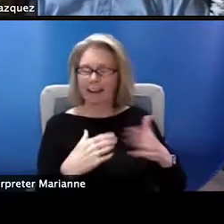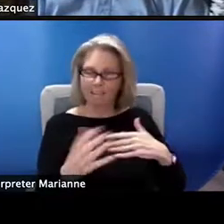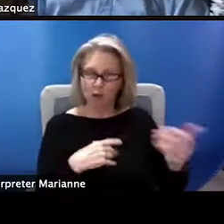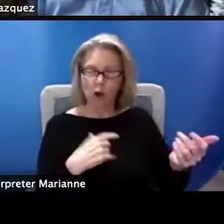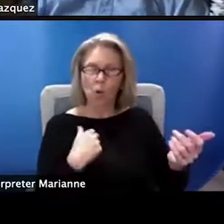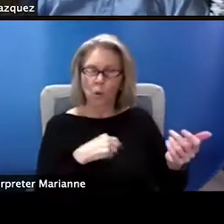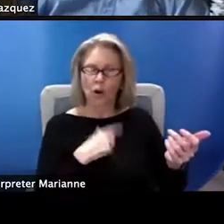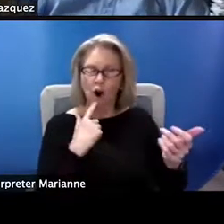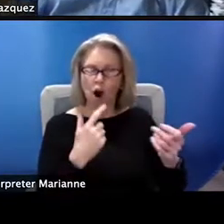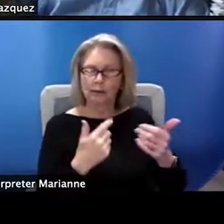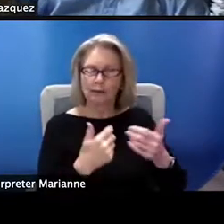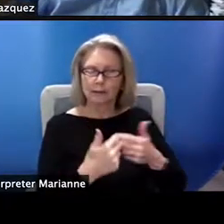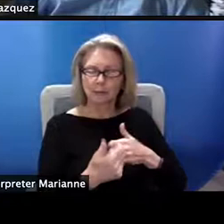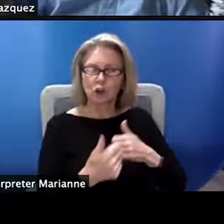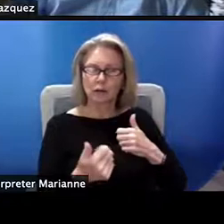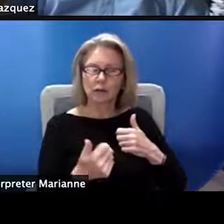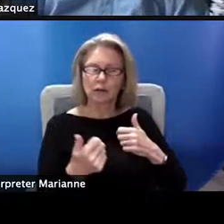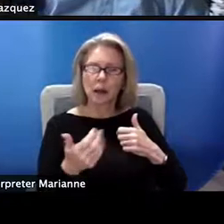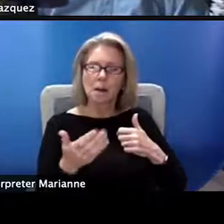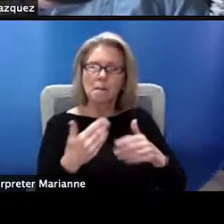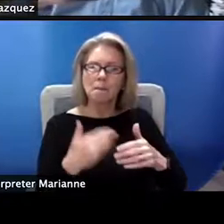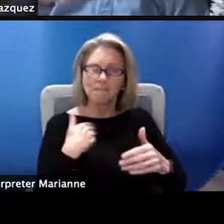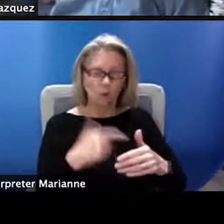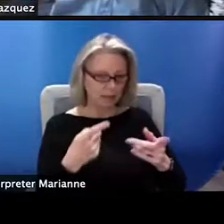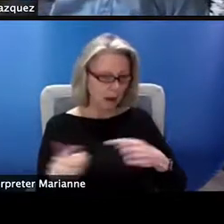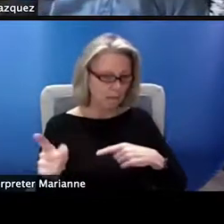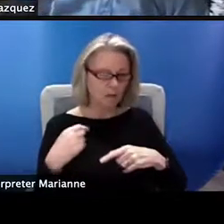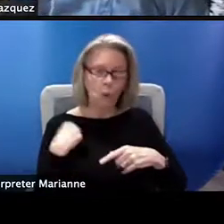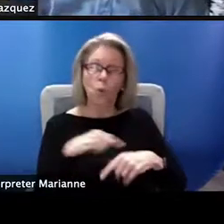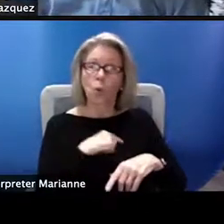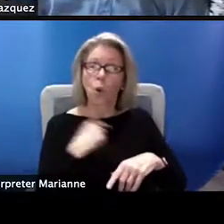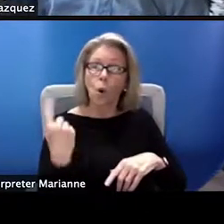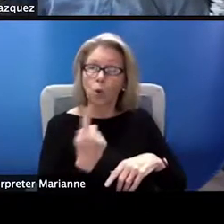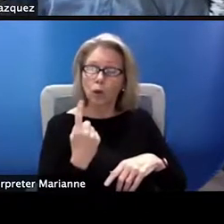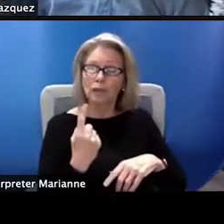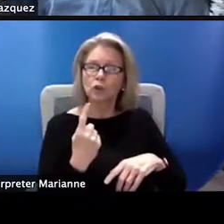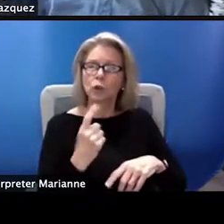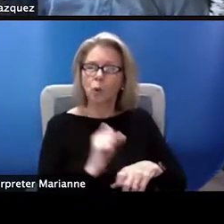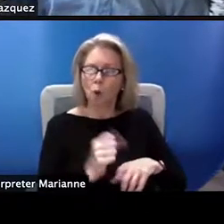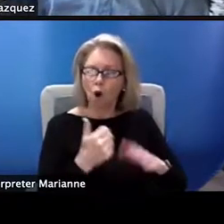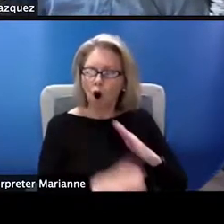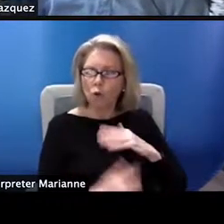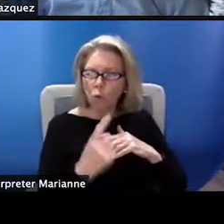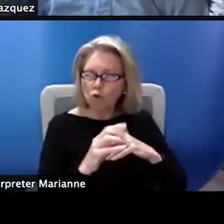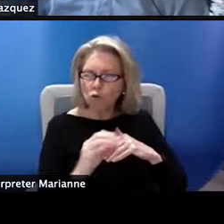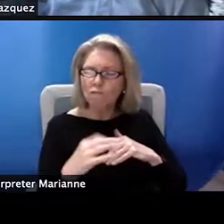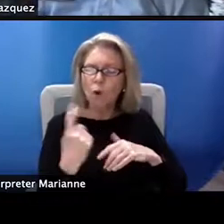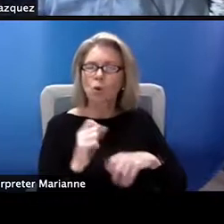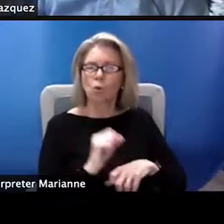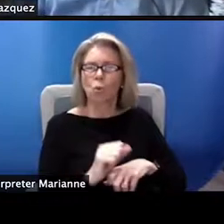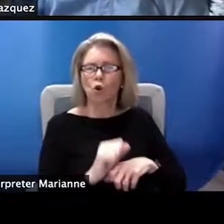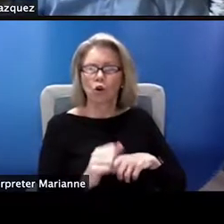separating? Because before this happens, we always work under one roof. We always work in a house. We always